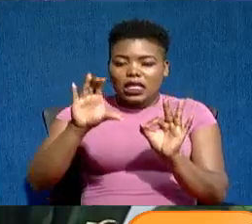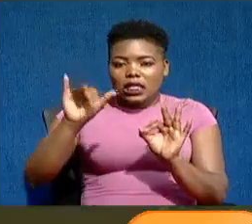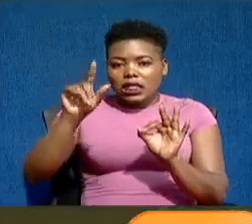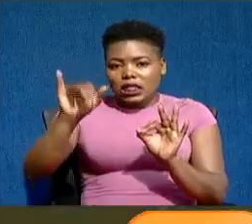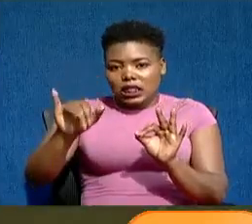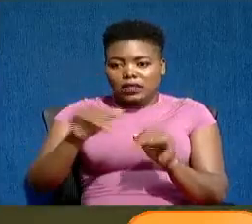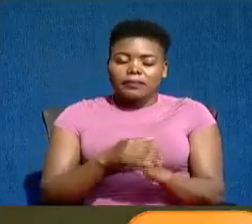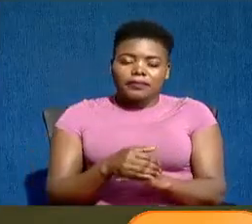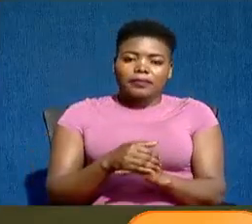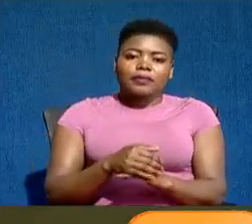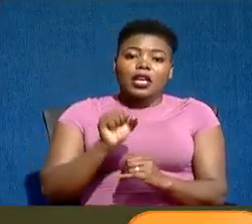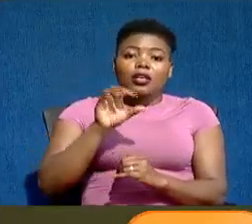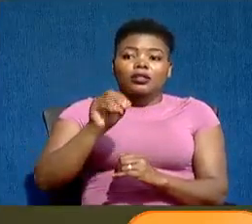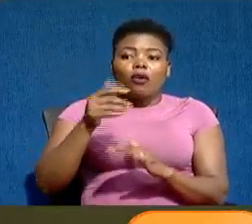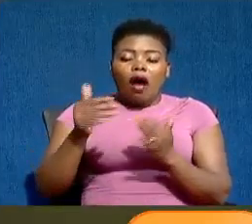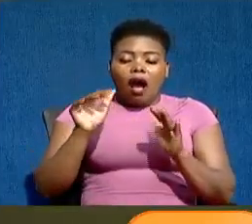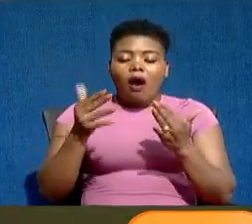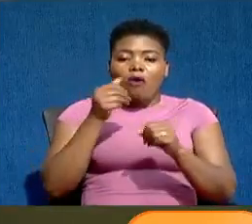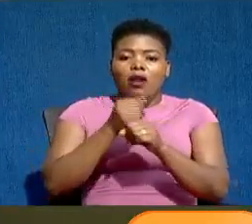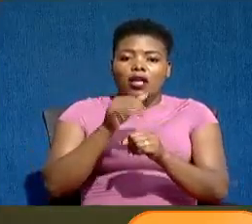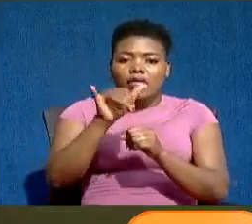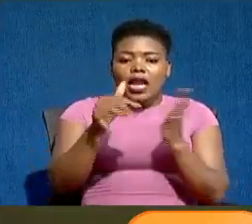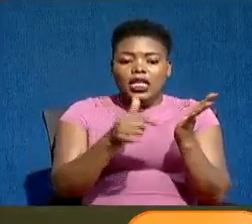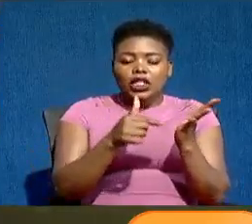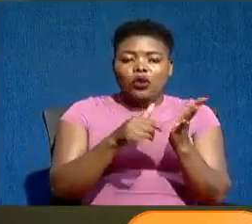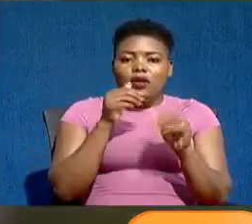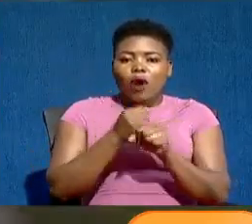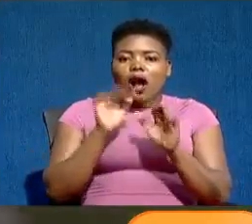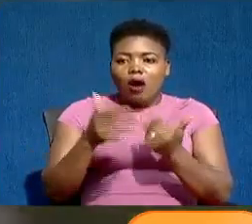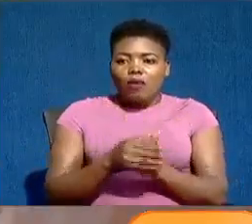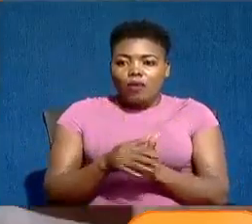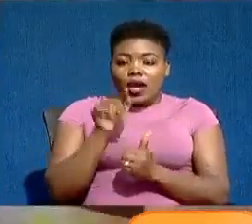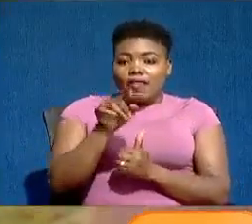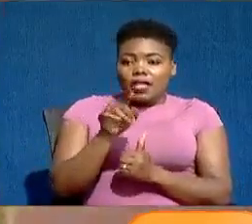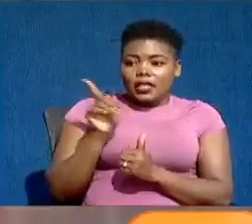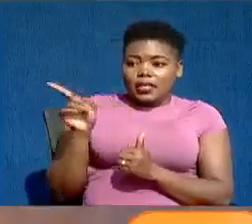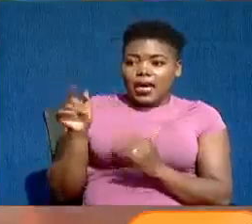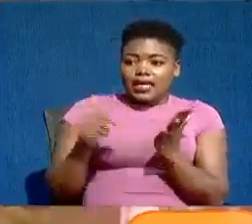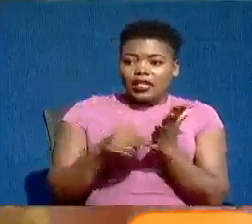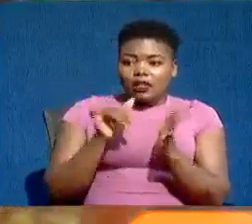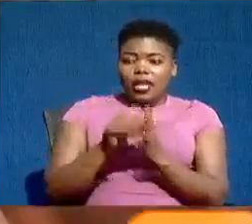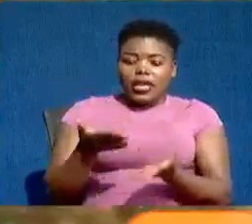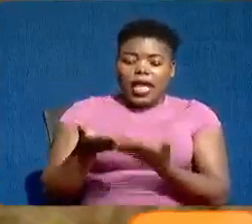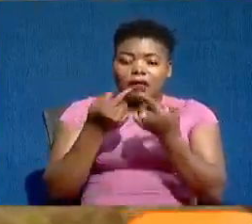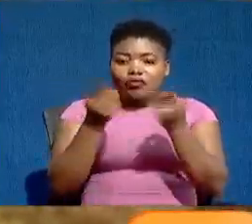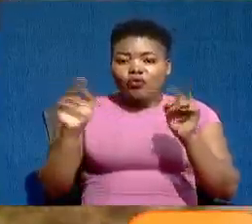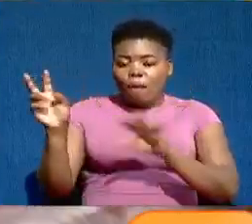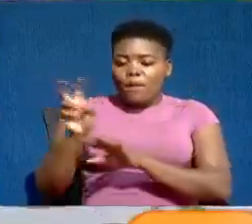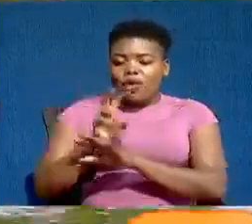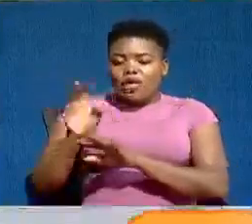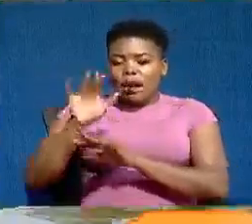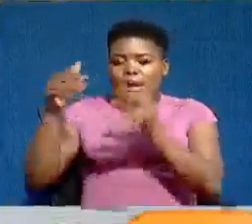perspective. So, how does e-samaki work? This is essentially a technology that helps you monitor your